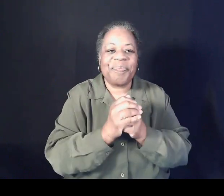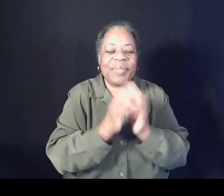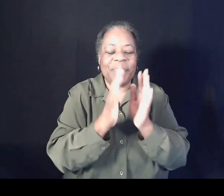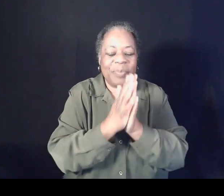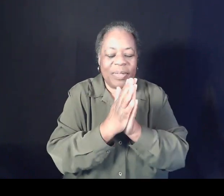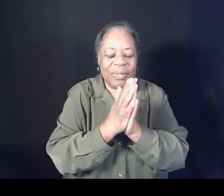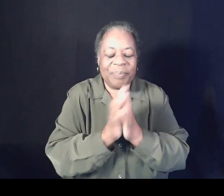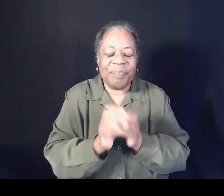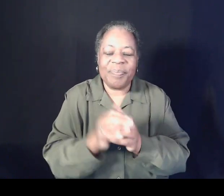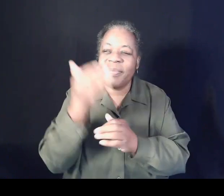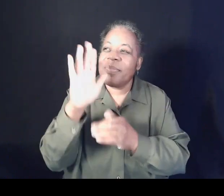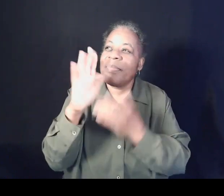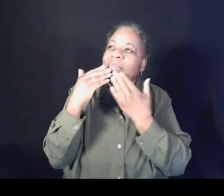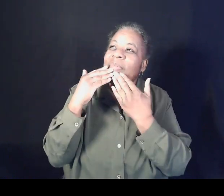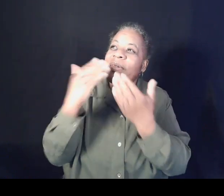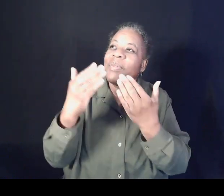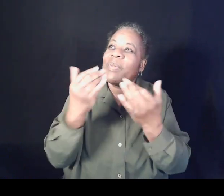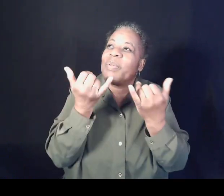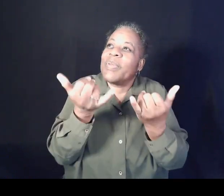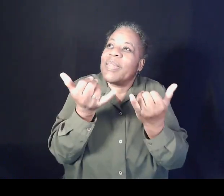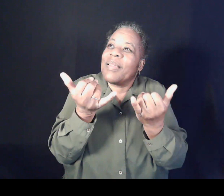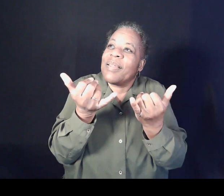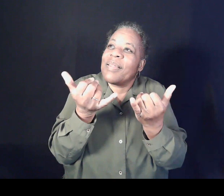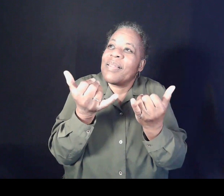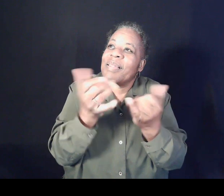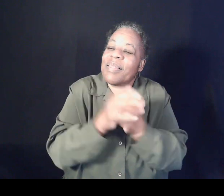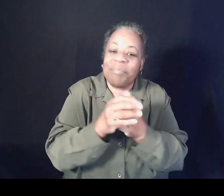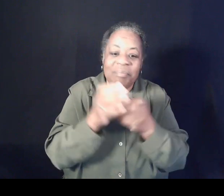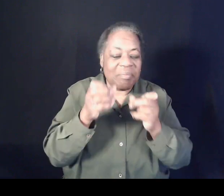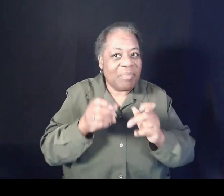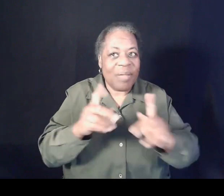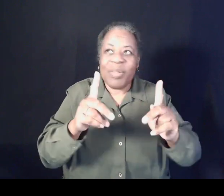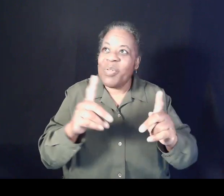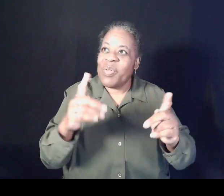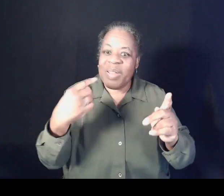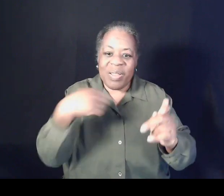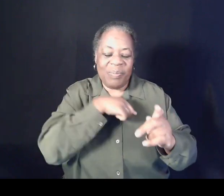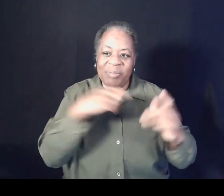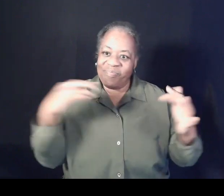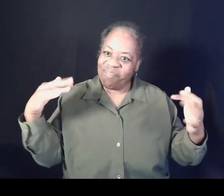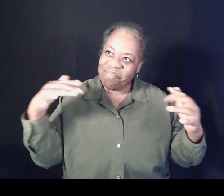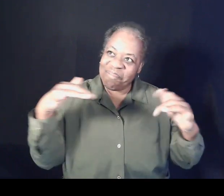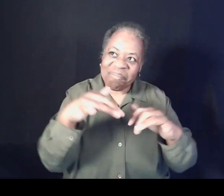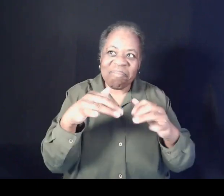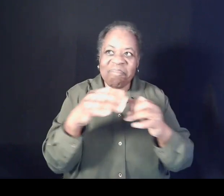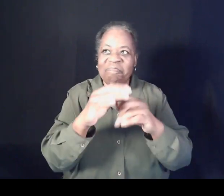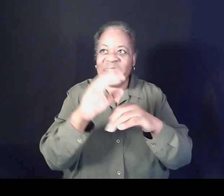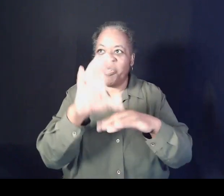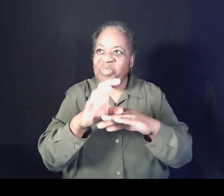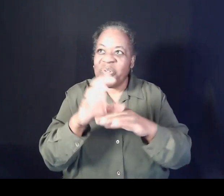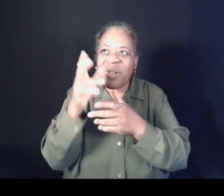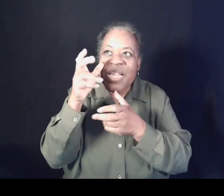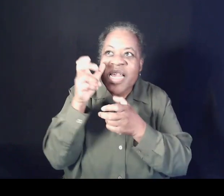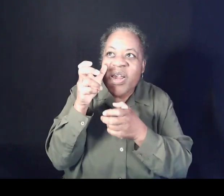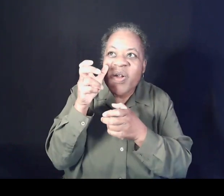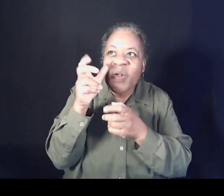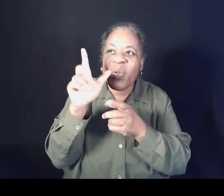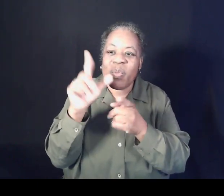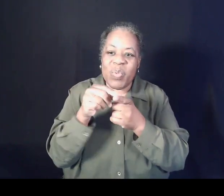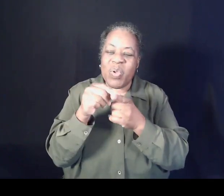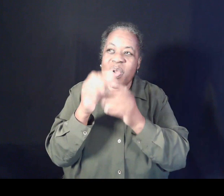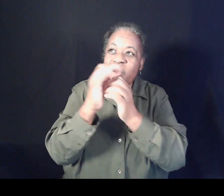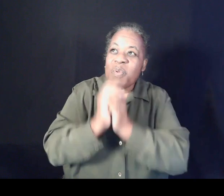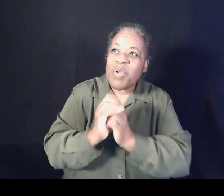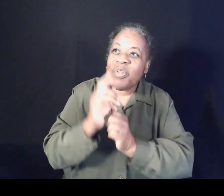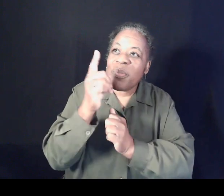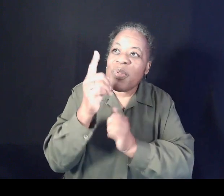God, we thank you so much for today, an opportunity to gather together as a church, to hear your word, to worship you. We pray